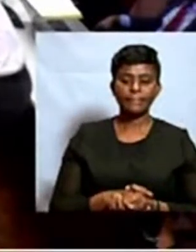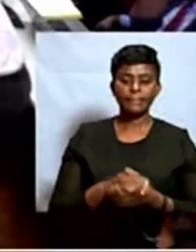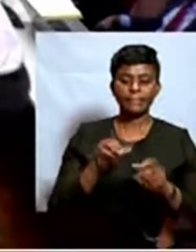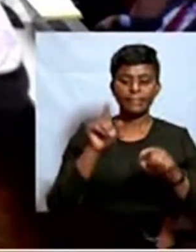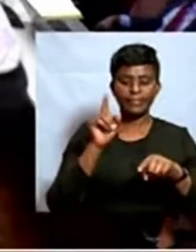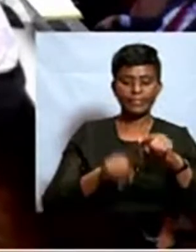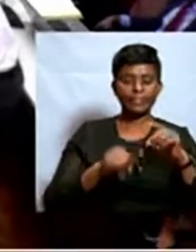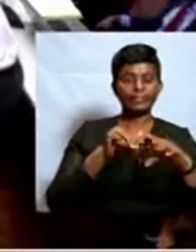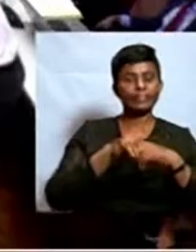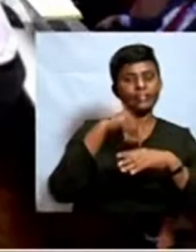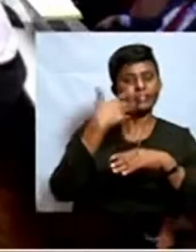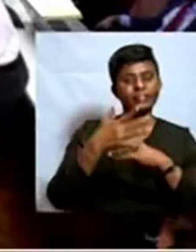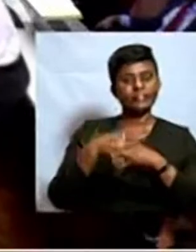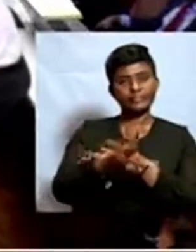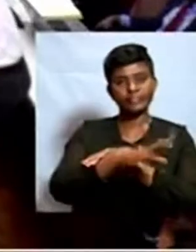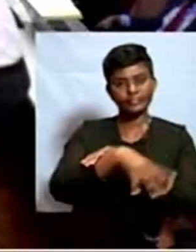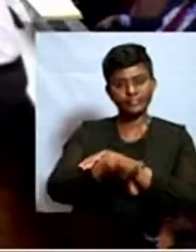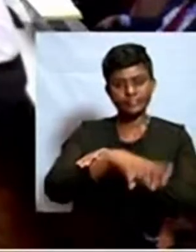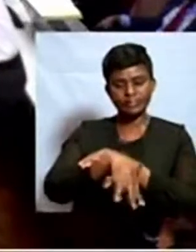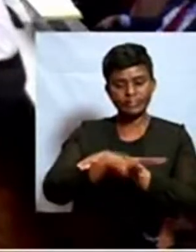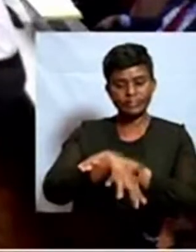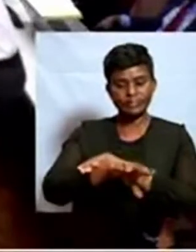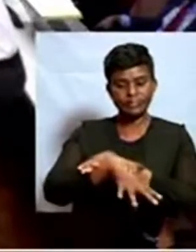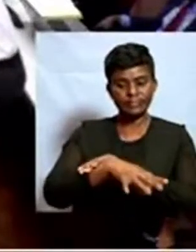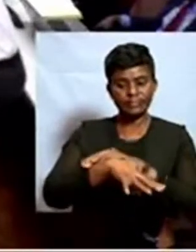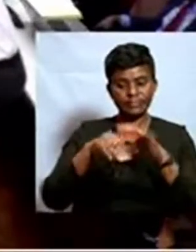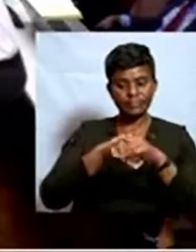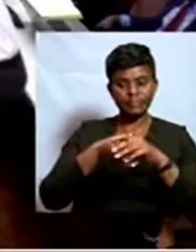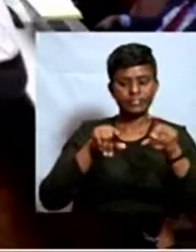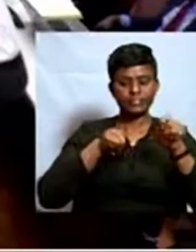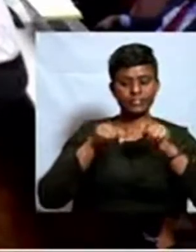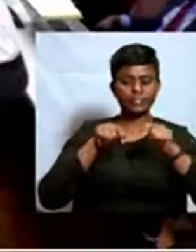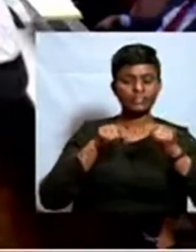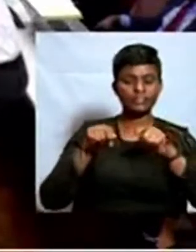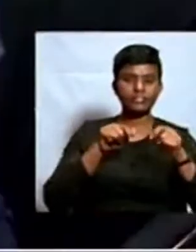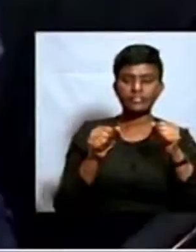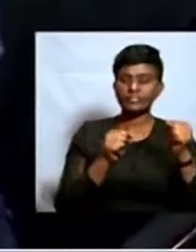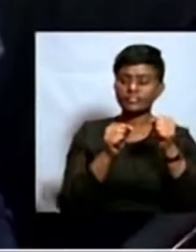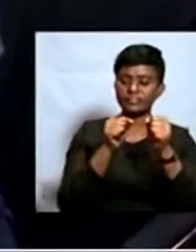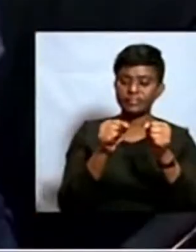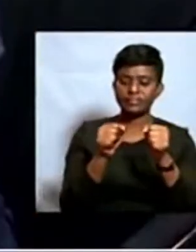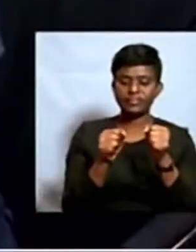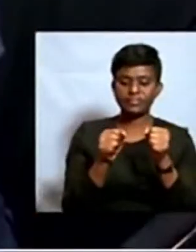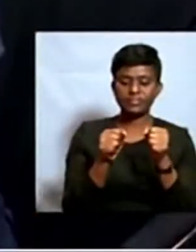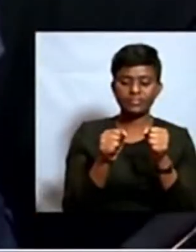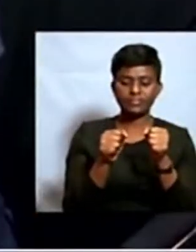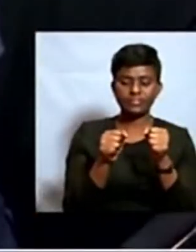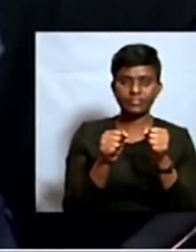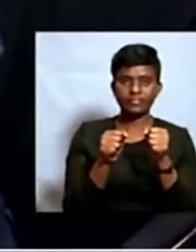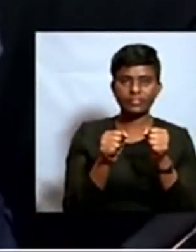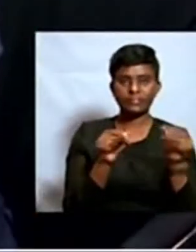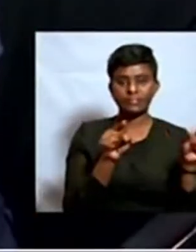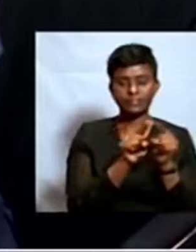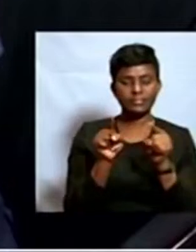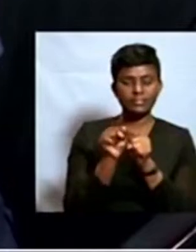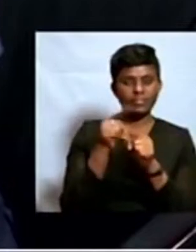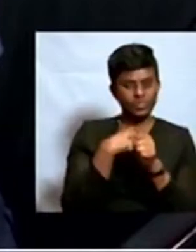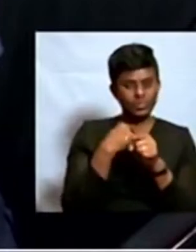external hand in the governance system. I'm just